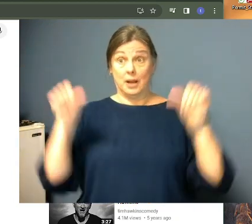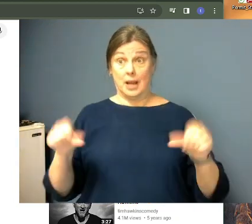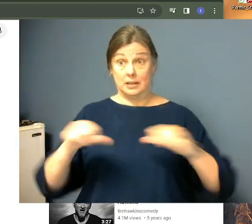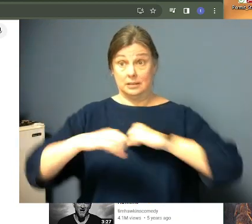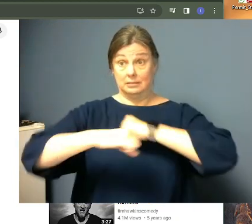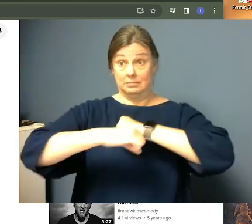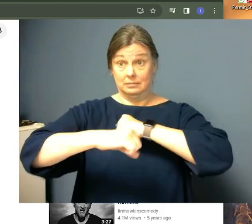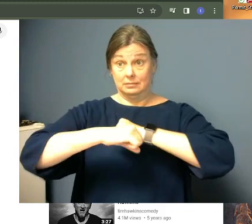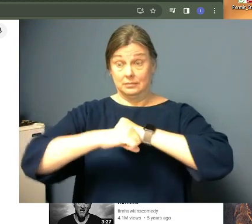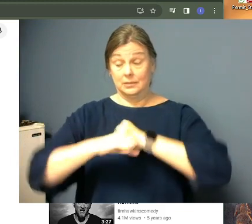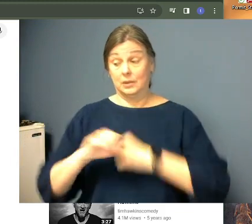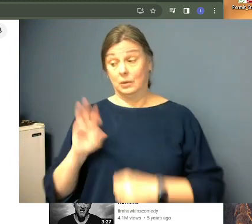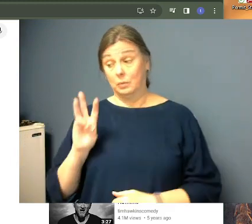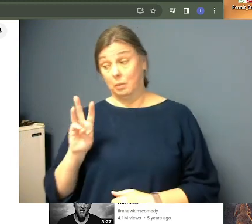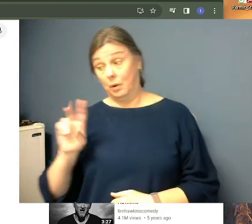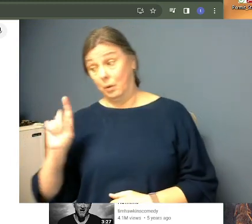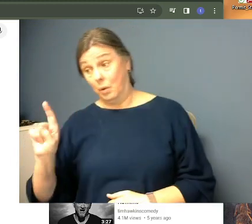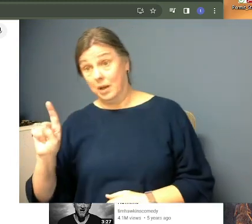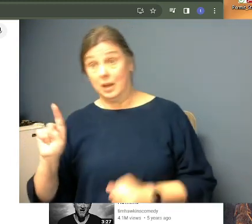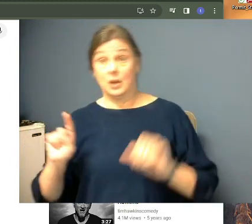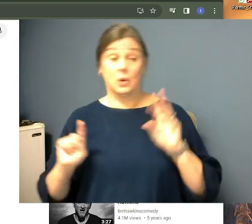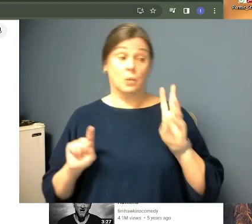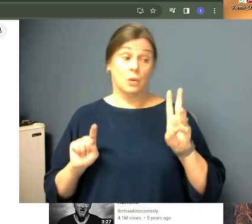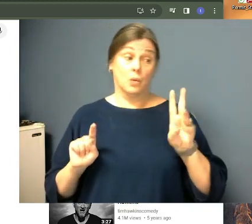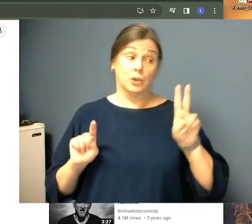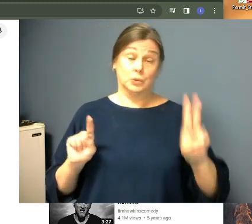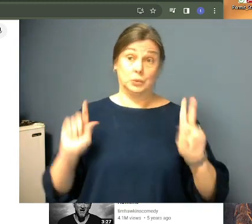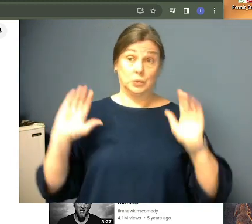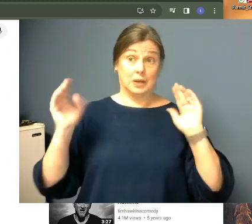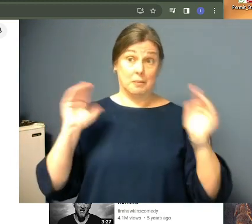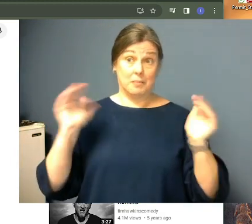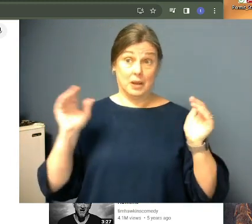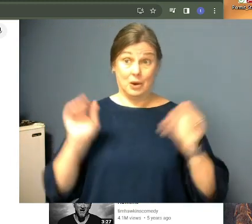got some questions or you're not really sure where some